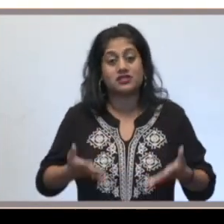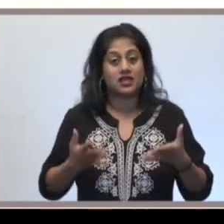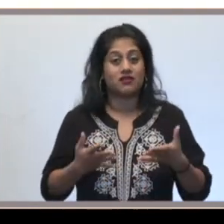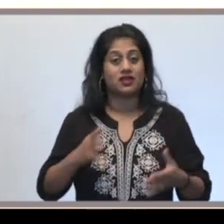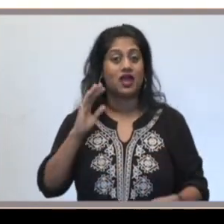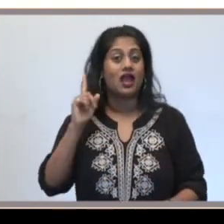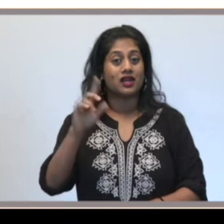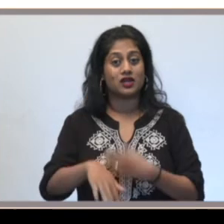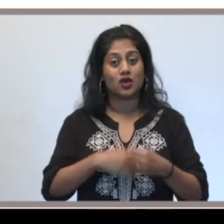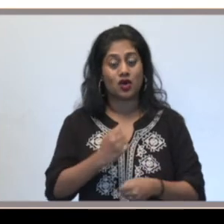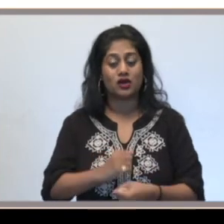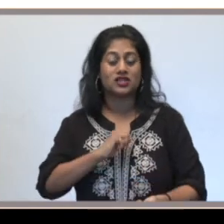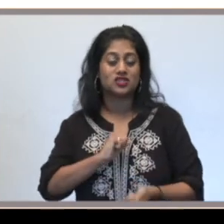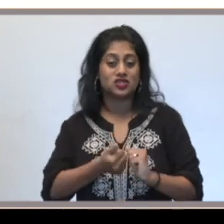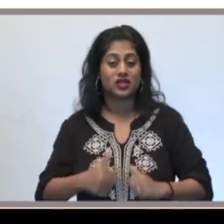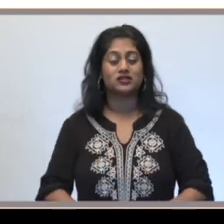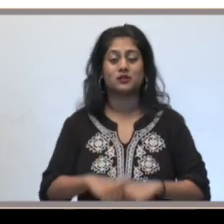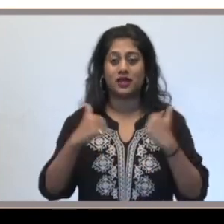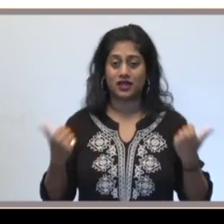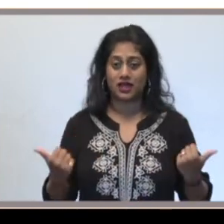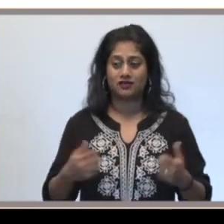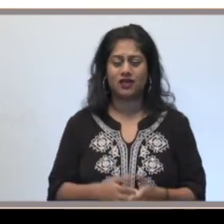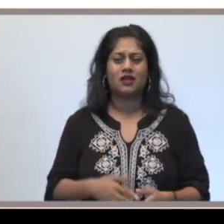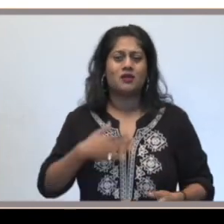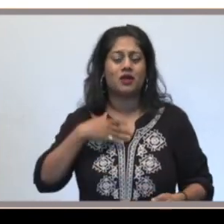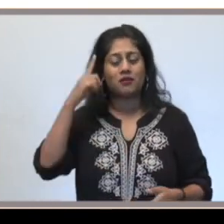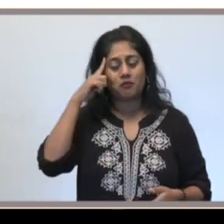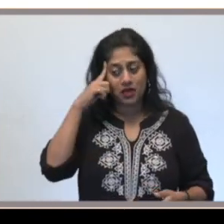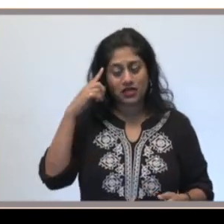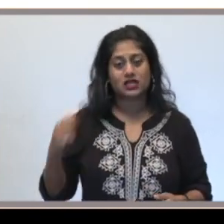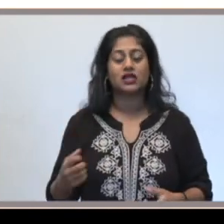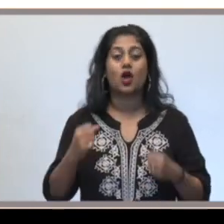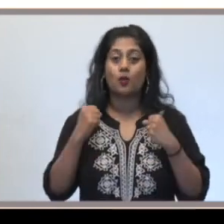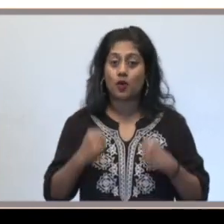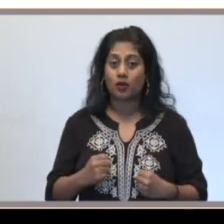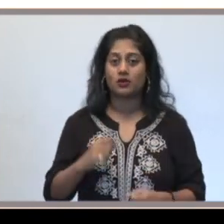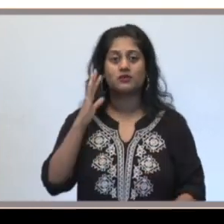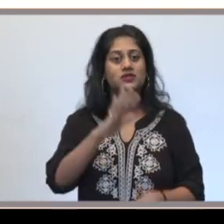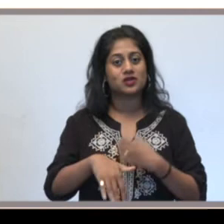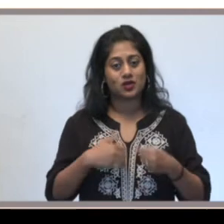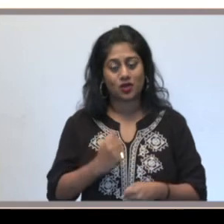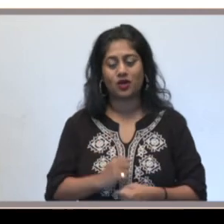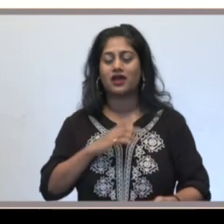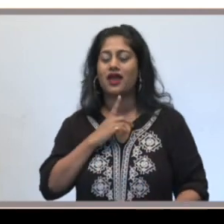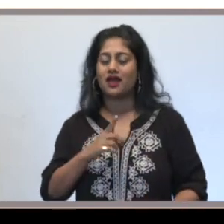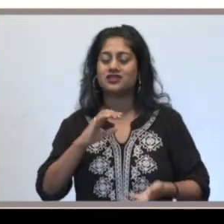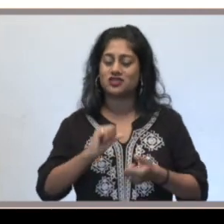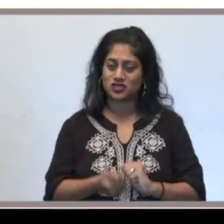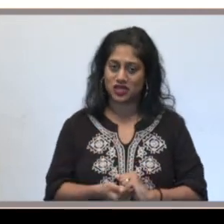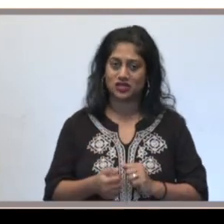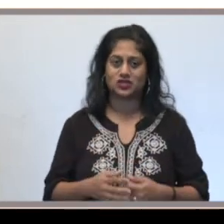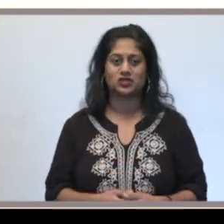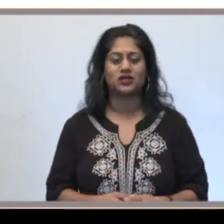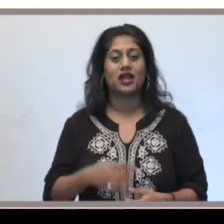crossed many rivers, and God has journeyed with us all the way. We don't know what tomorrow holds, but we do know